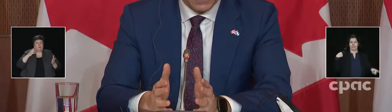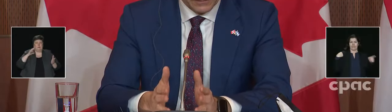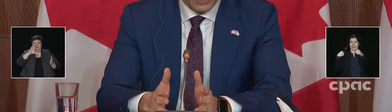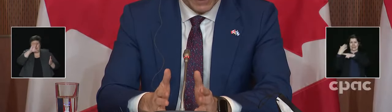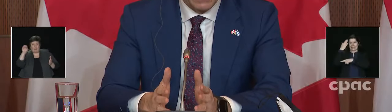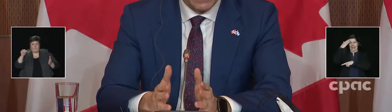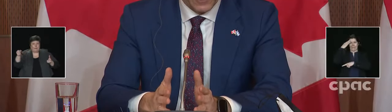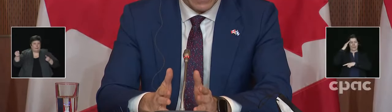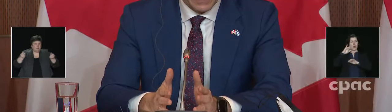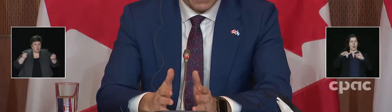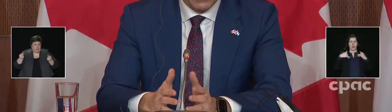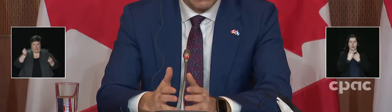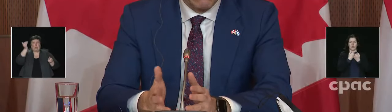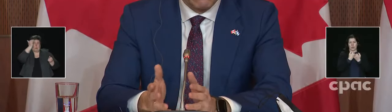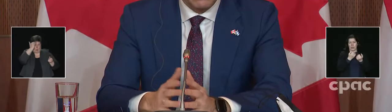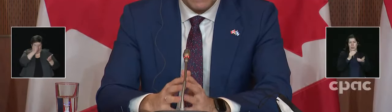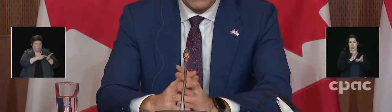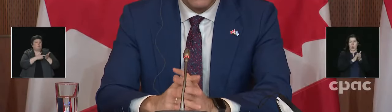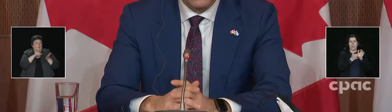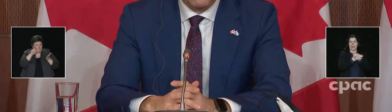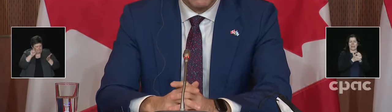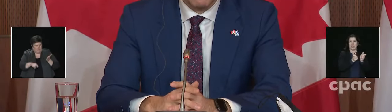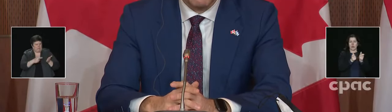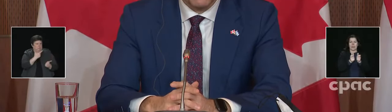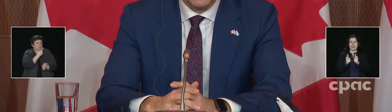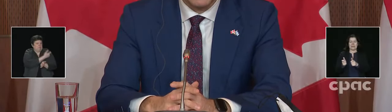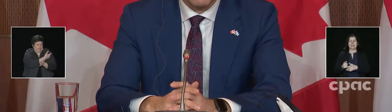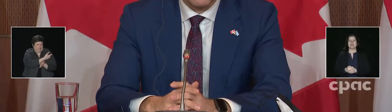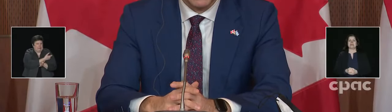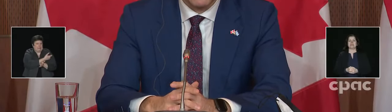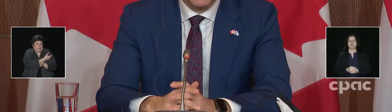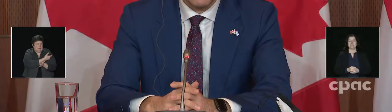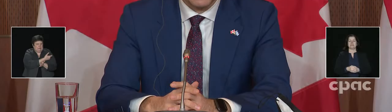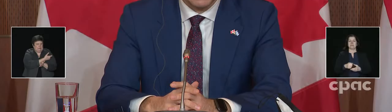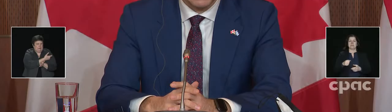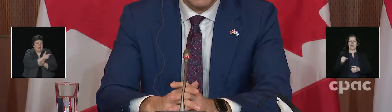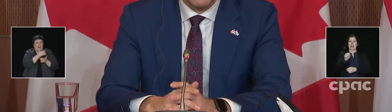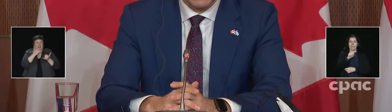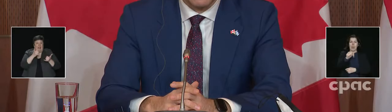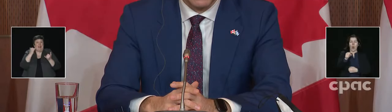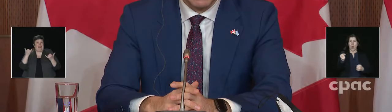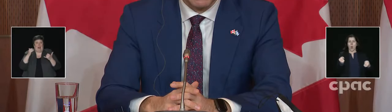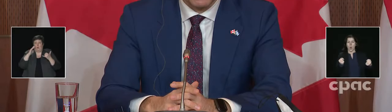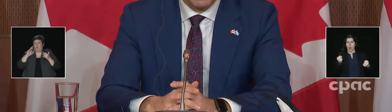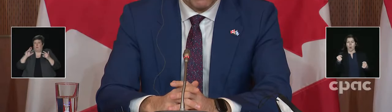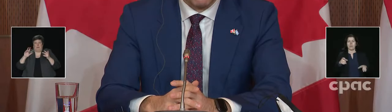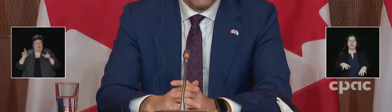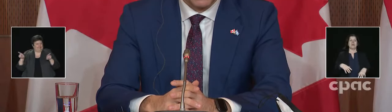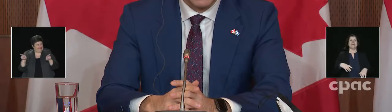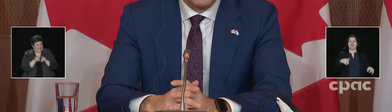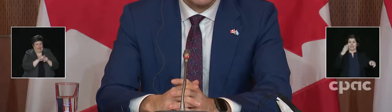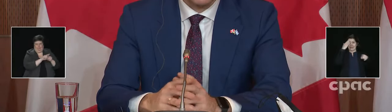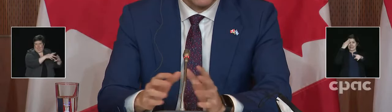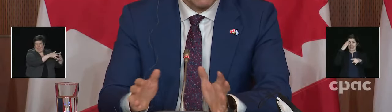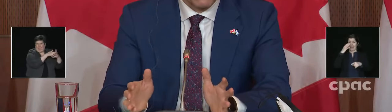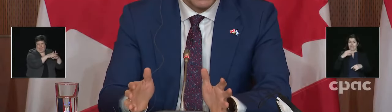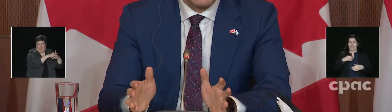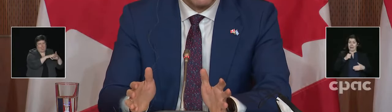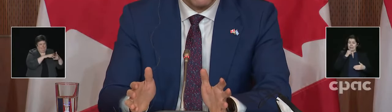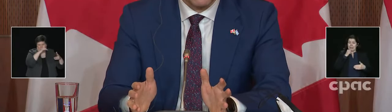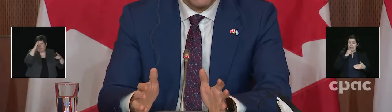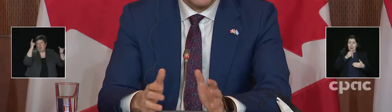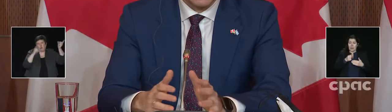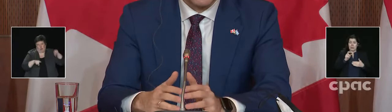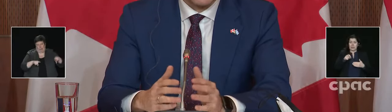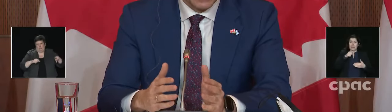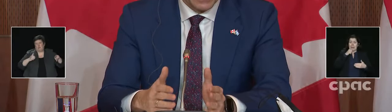this is coming right now, and soon there will be perfect symmetry with the United States, because we both agree on both sides